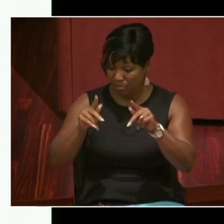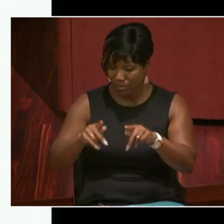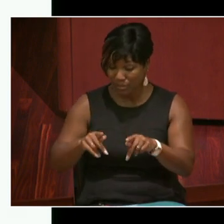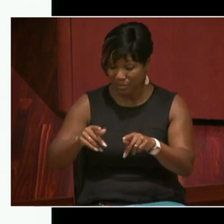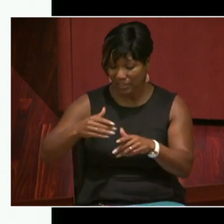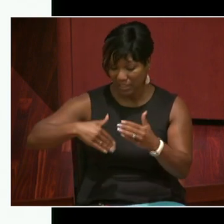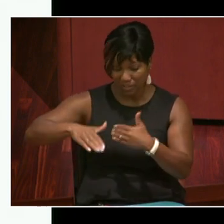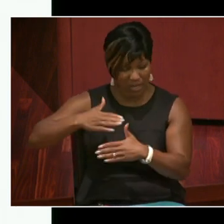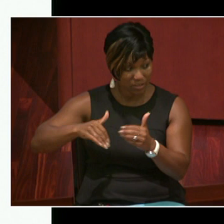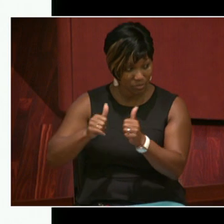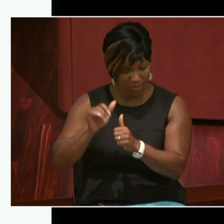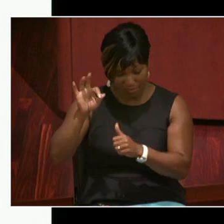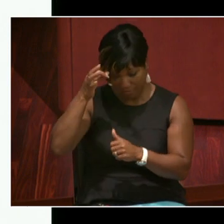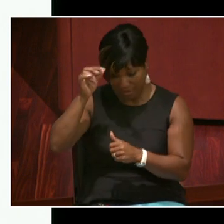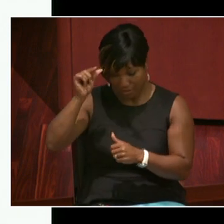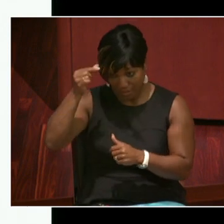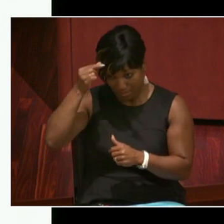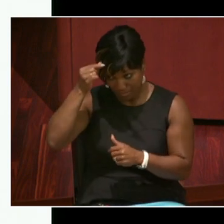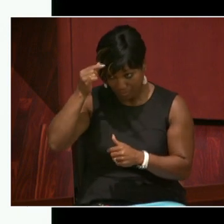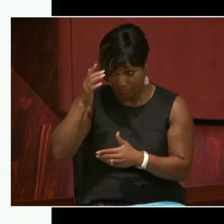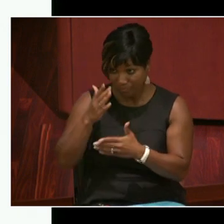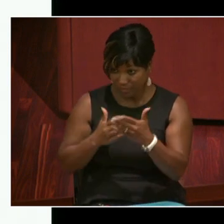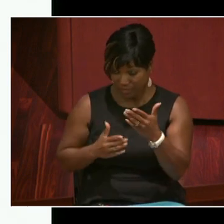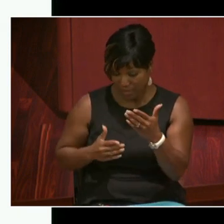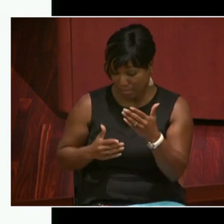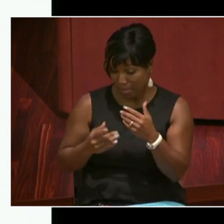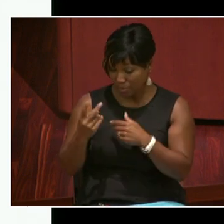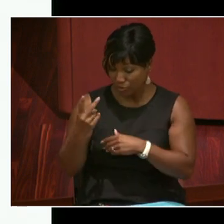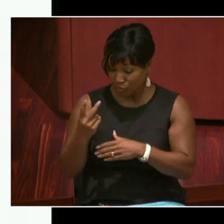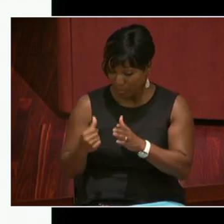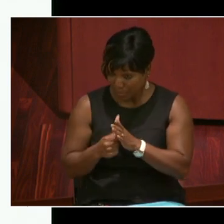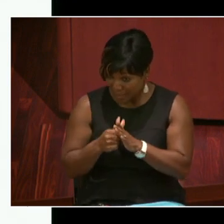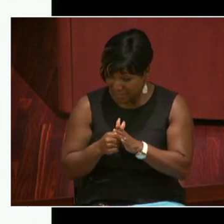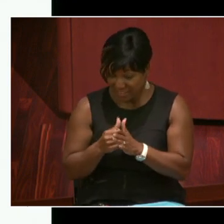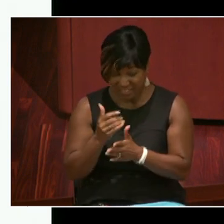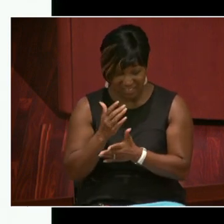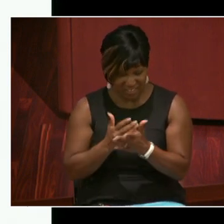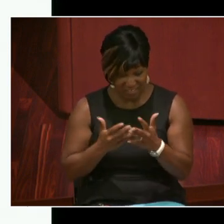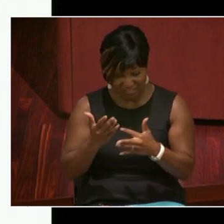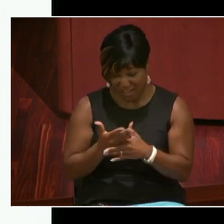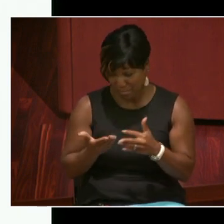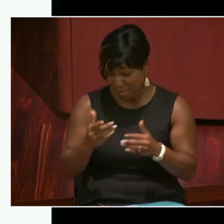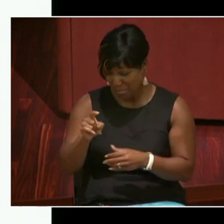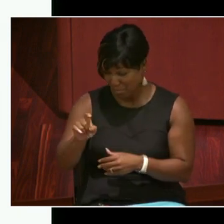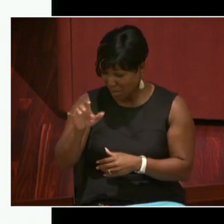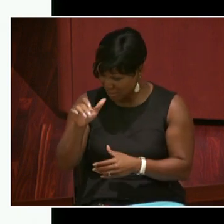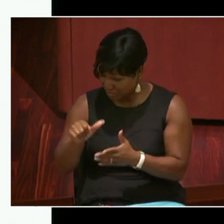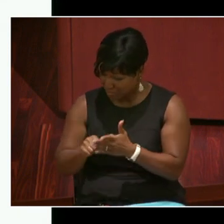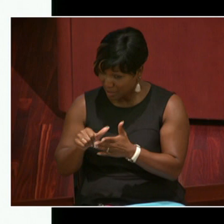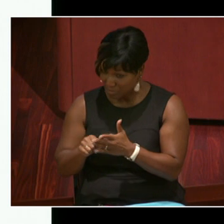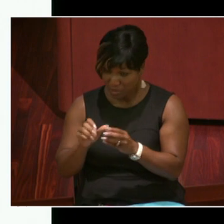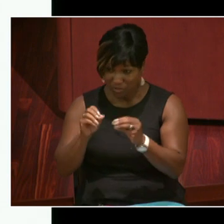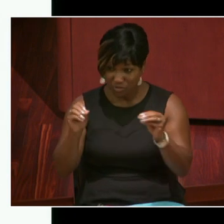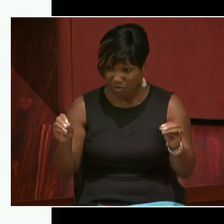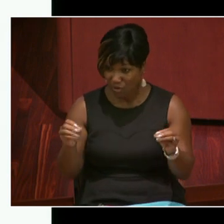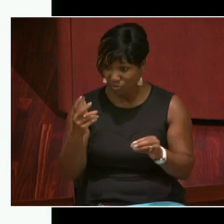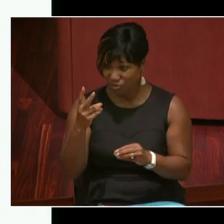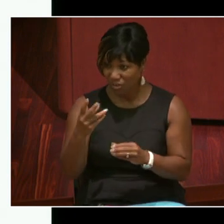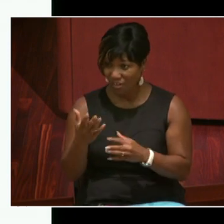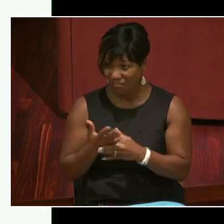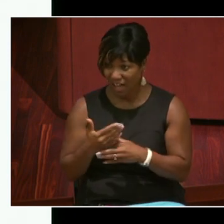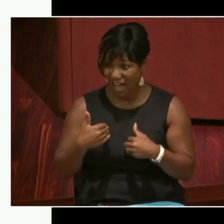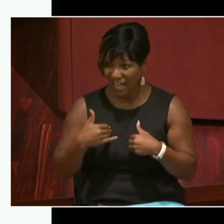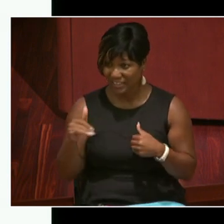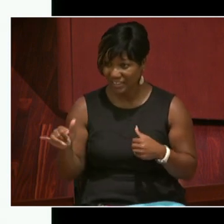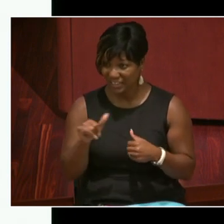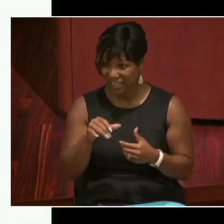So some files might be 2 pages in length, other files might be hundreds of pages in length, but no two file is going to have the same documents. So